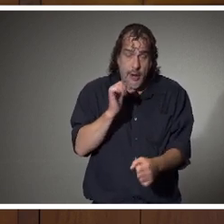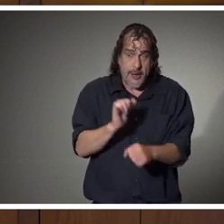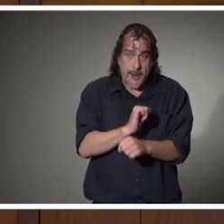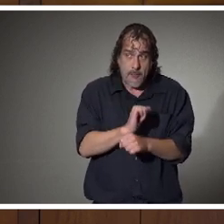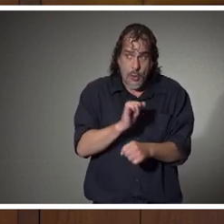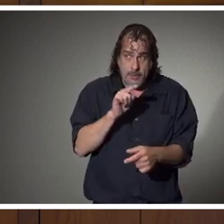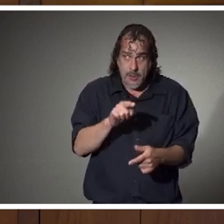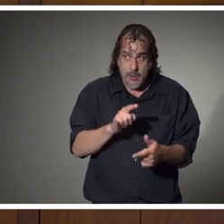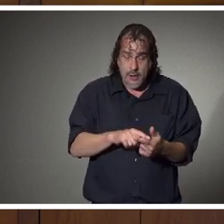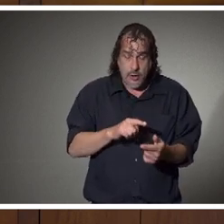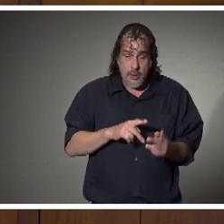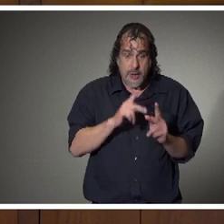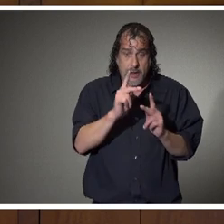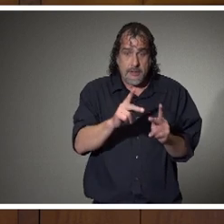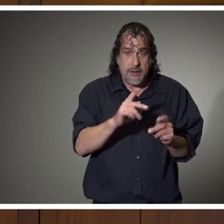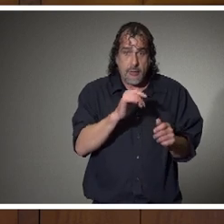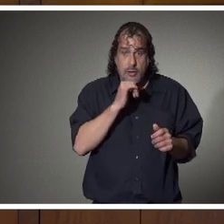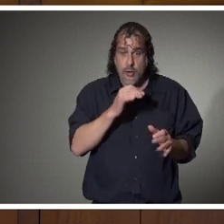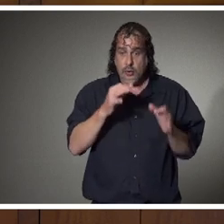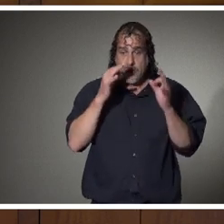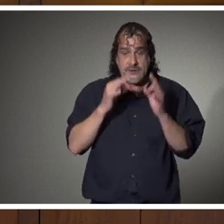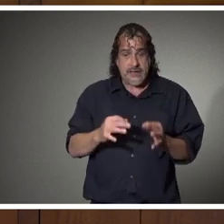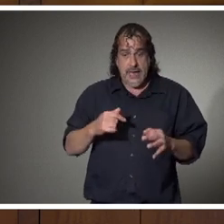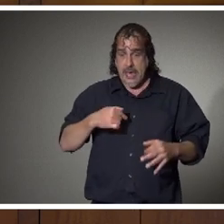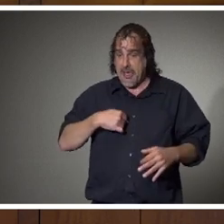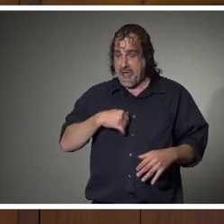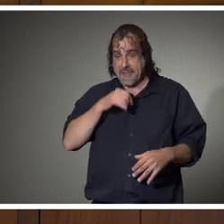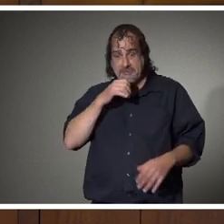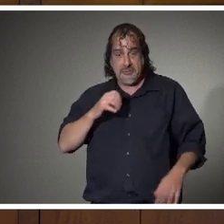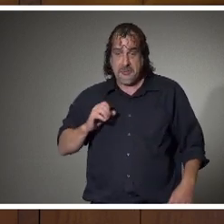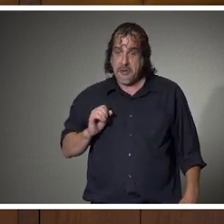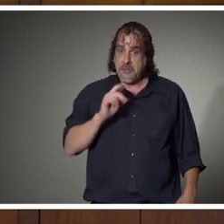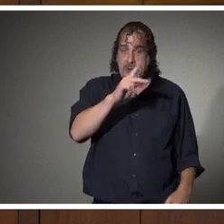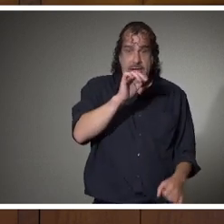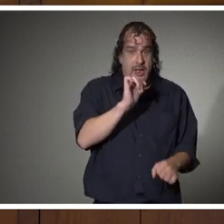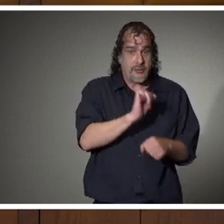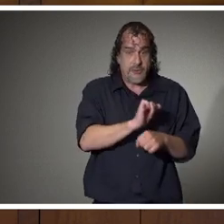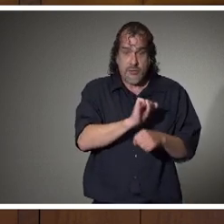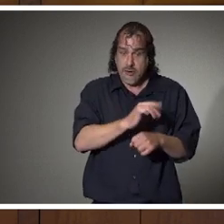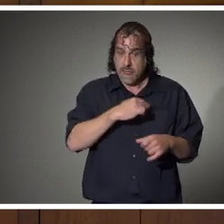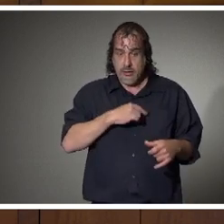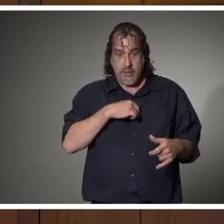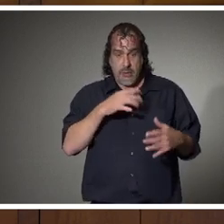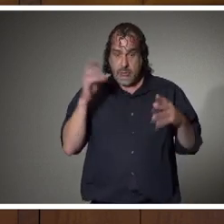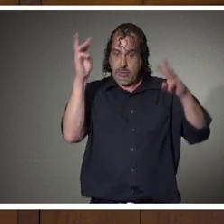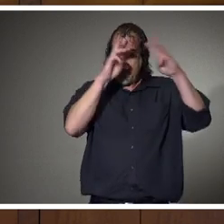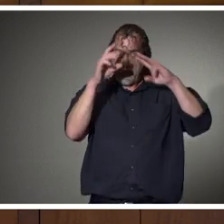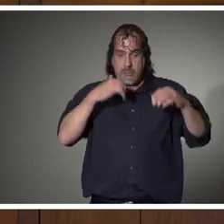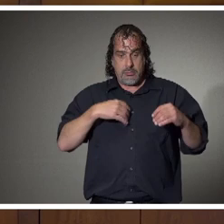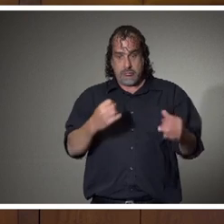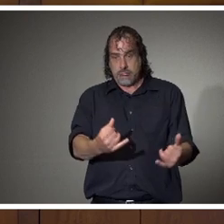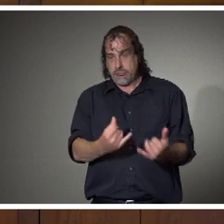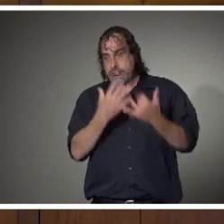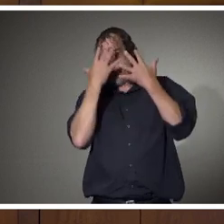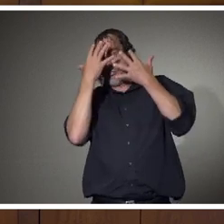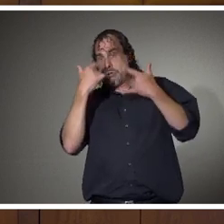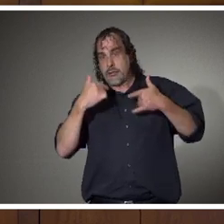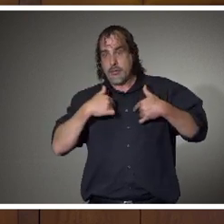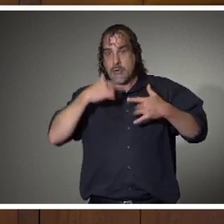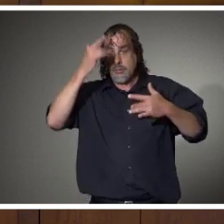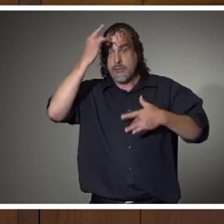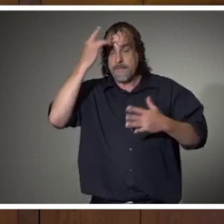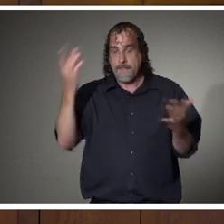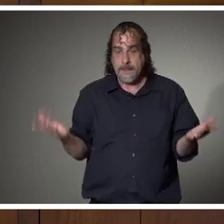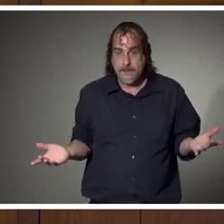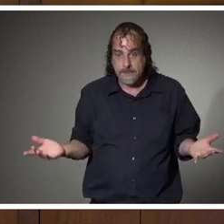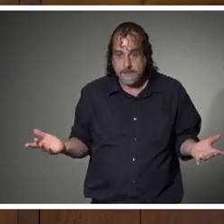who choose not to return to work because they have concerns about their own safety, about getting the coronavirus?